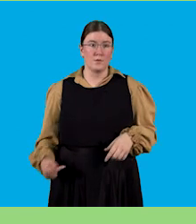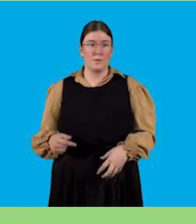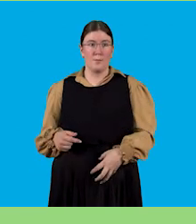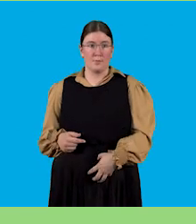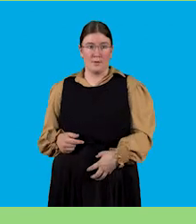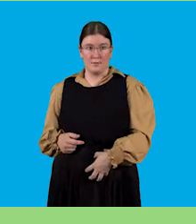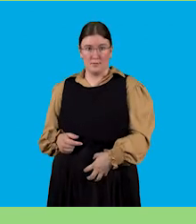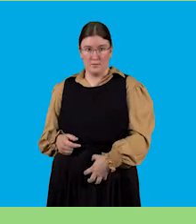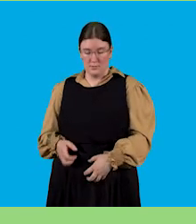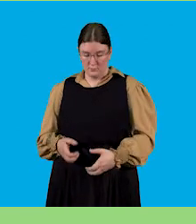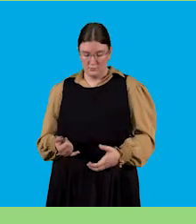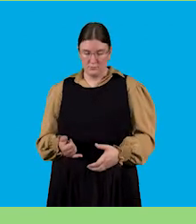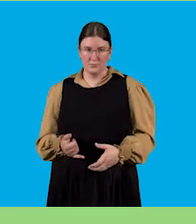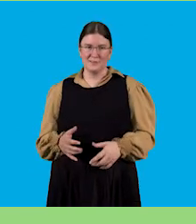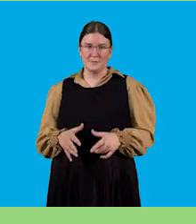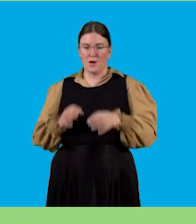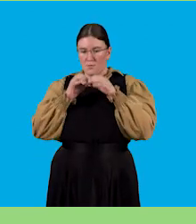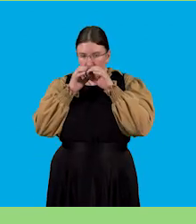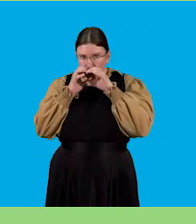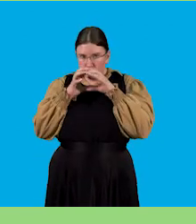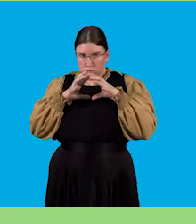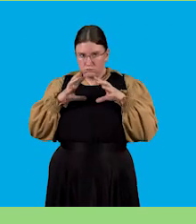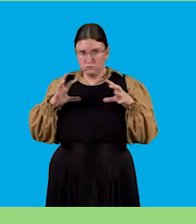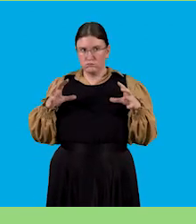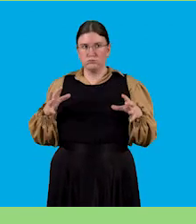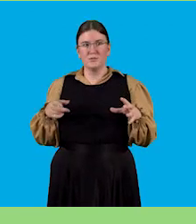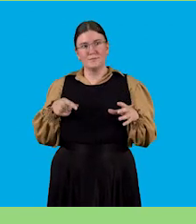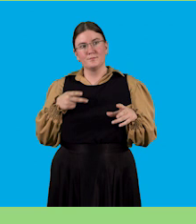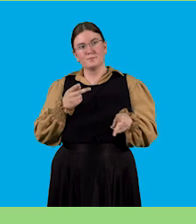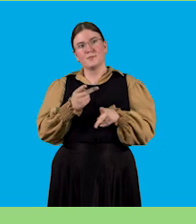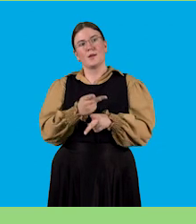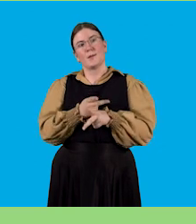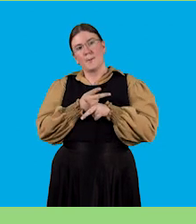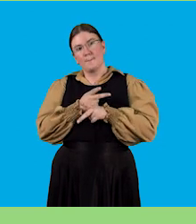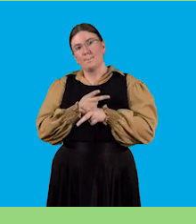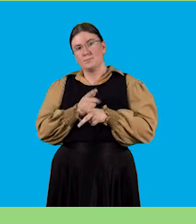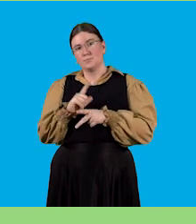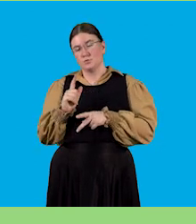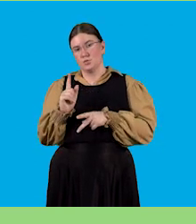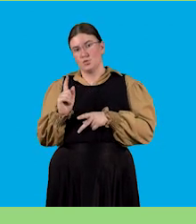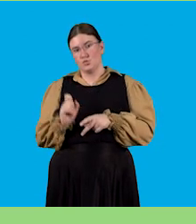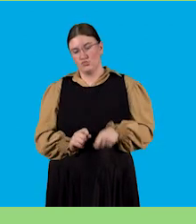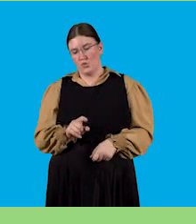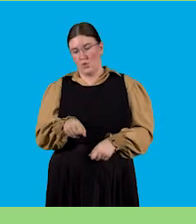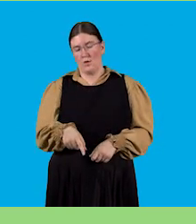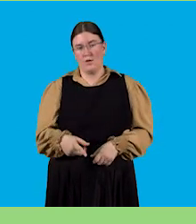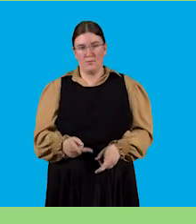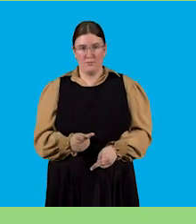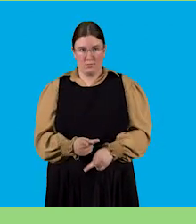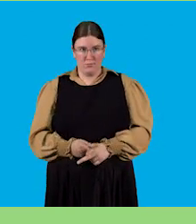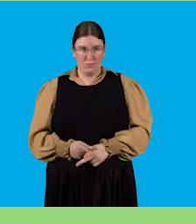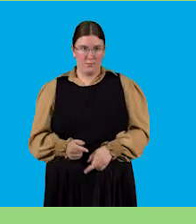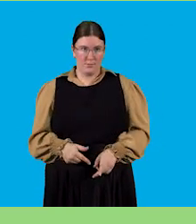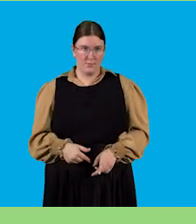There we have the bladder, which is a balloon-like structure that temporarily stores urine. The emphasis